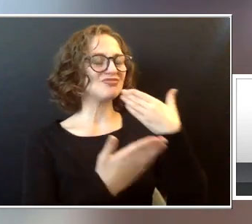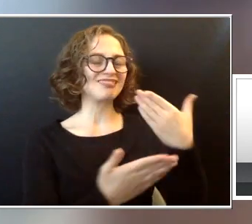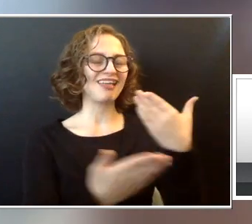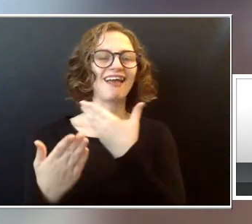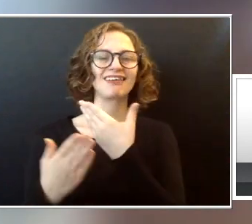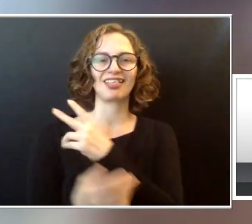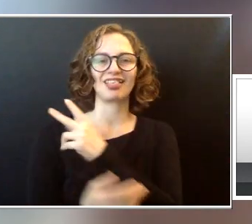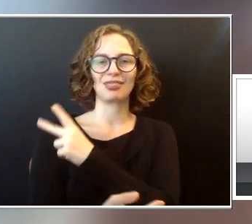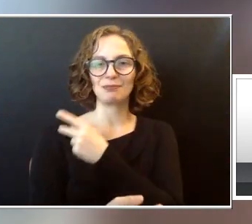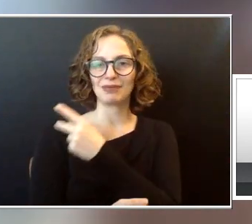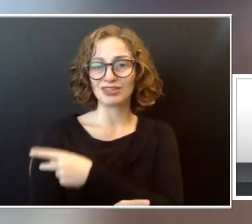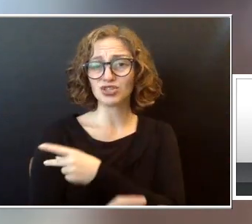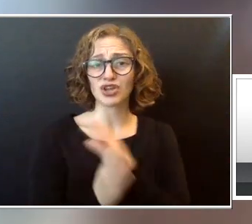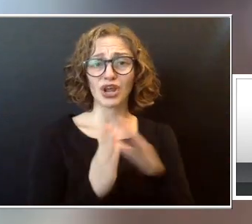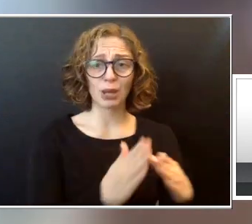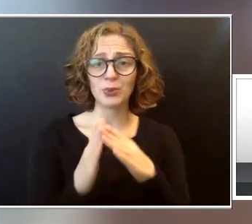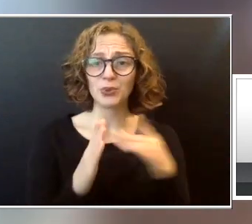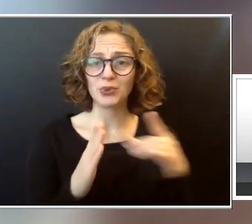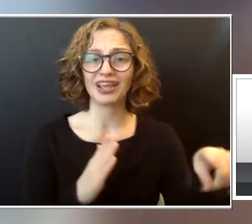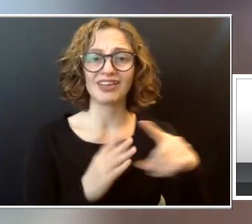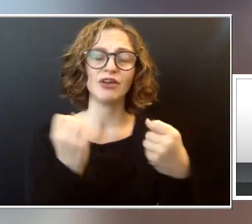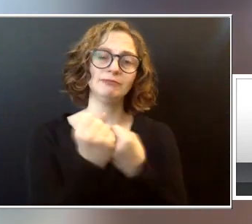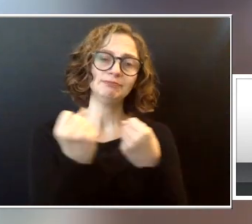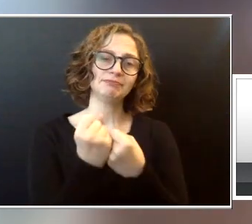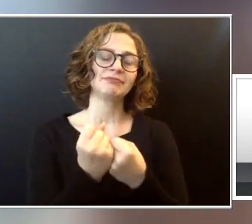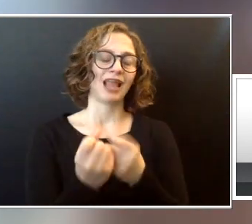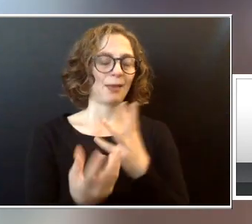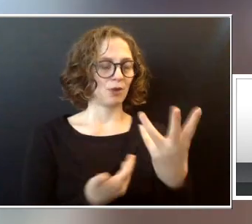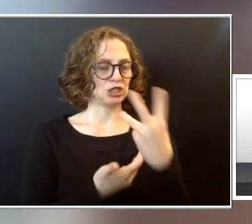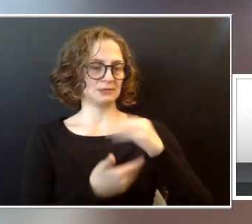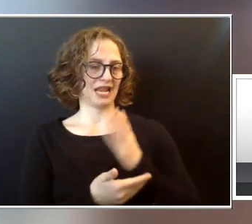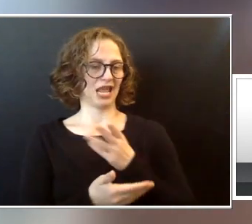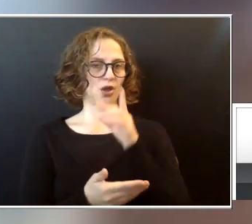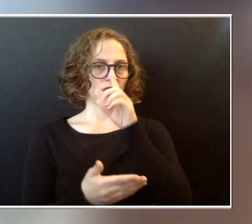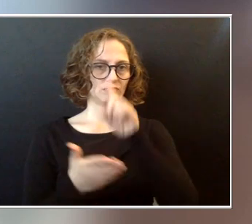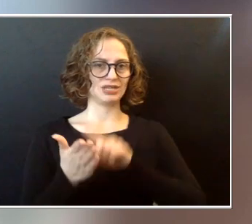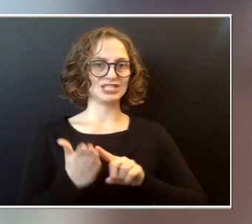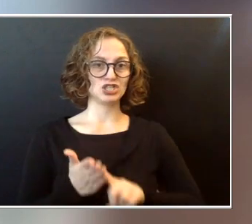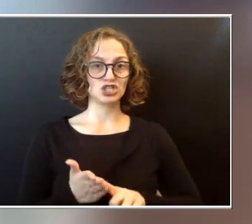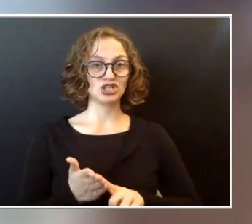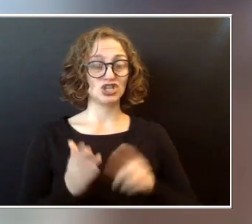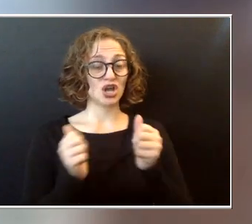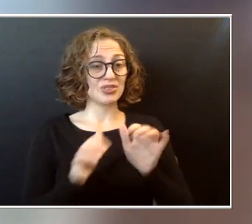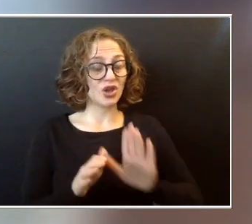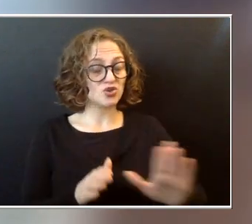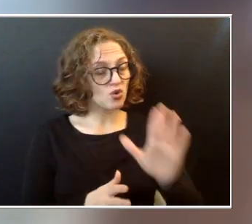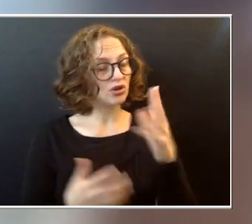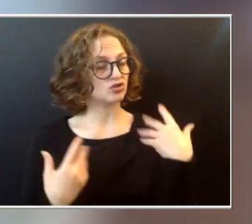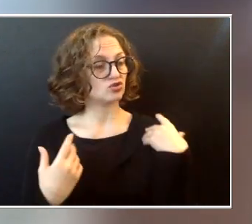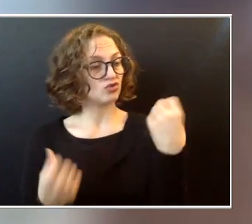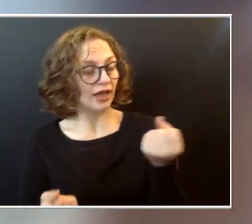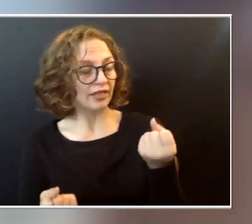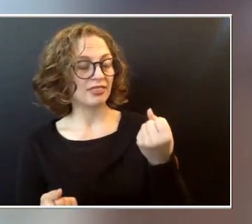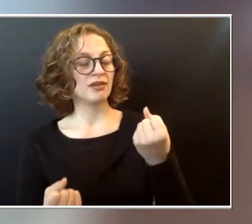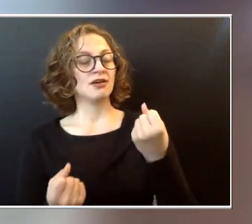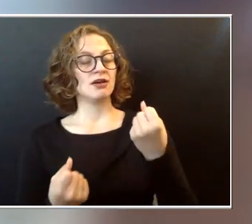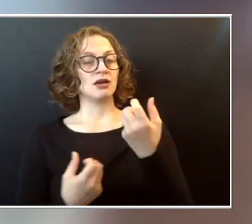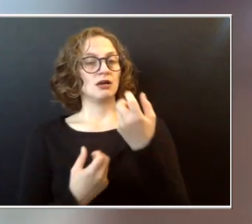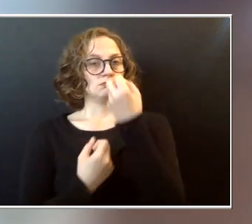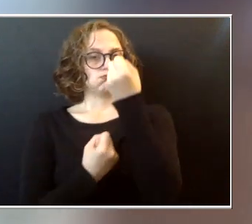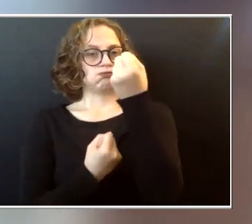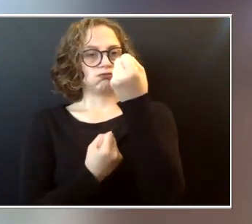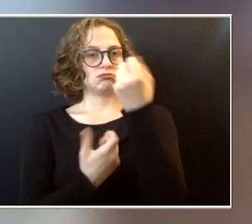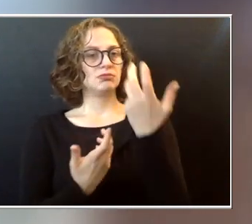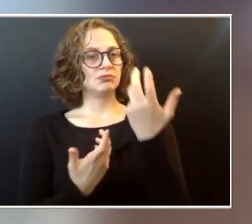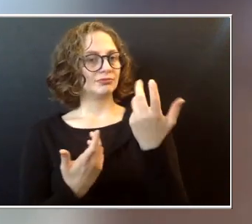endorsing and participating in research. And if it wasn't for their strength and bravery, we wouldn't find new treatments. So if it wasn't for patients